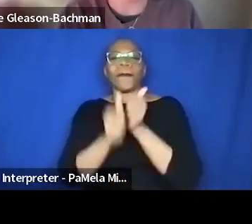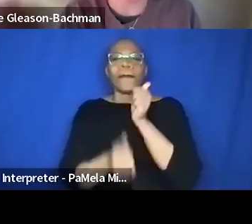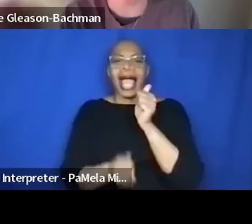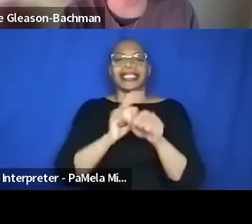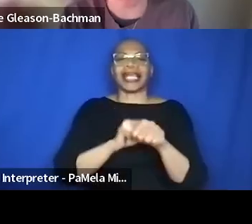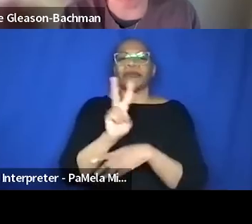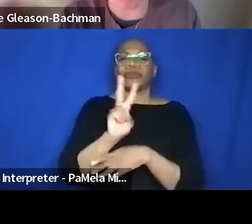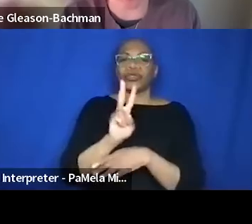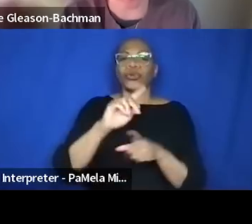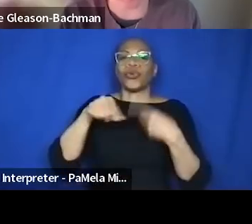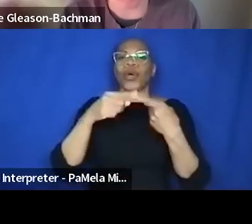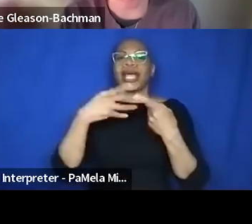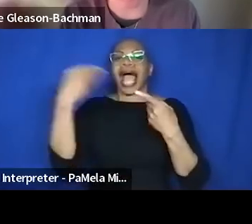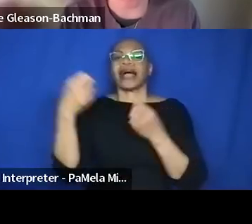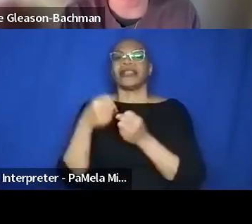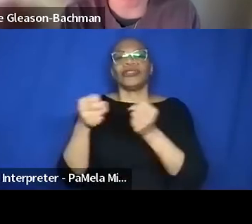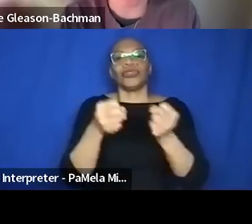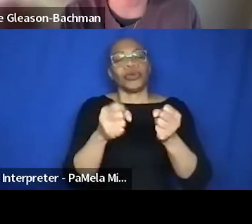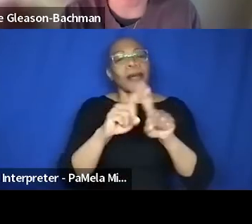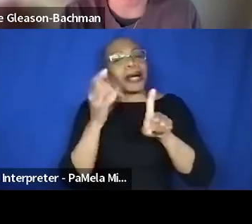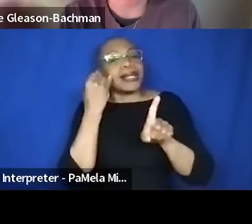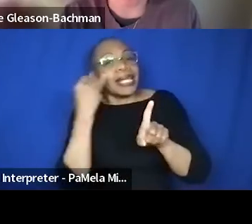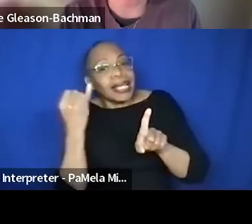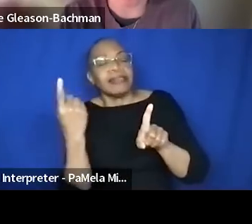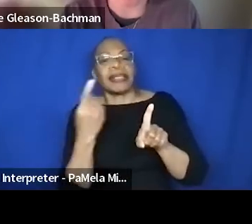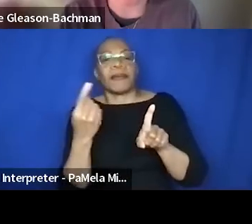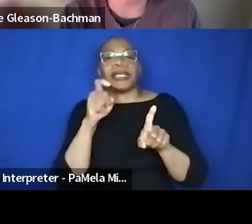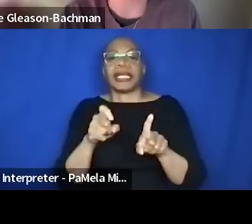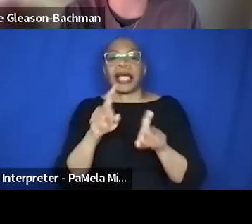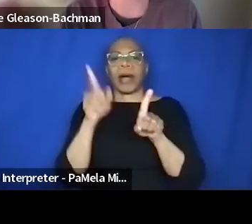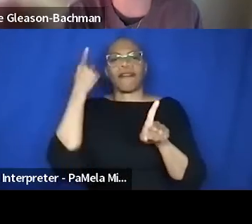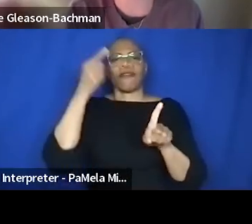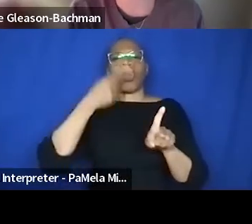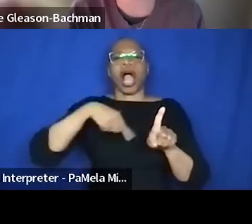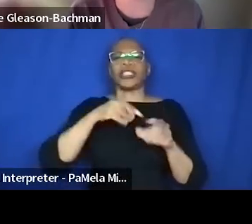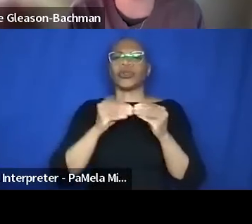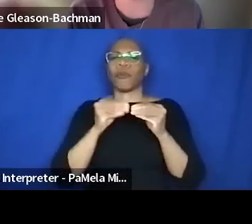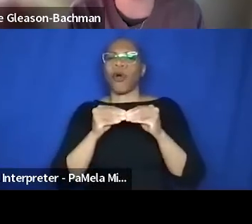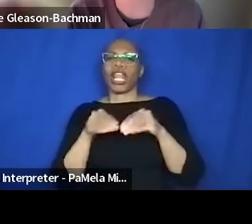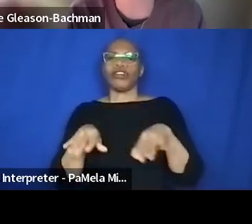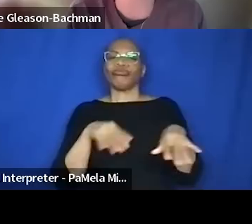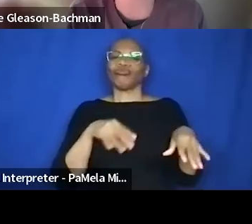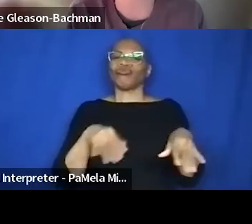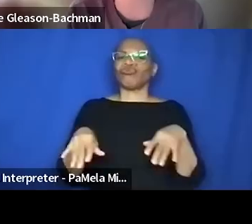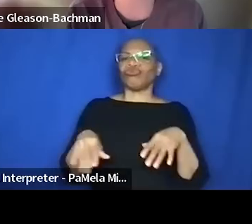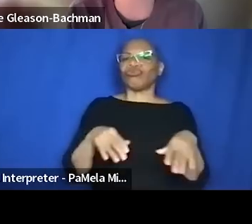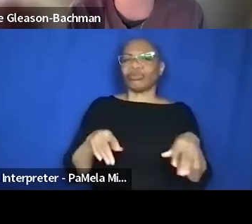really needed. So, with us, it's a little bit more laid back. California, come on, man.